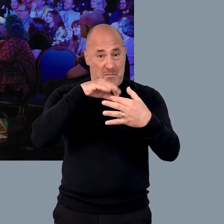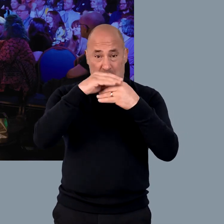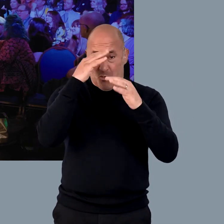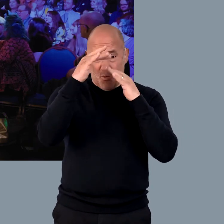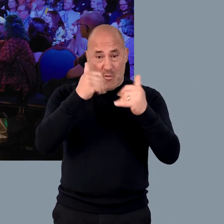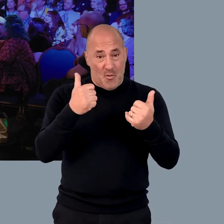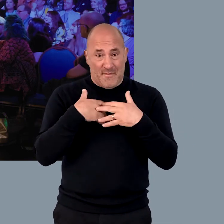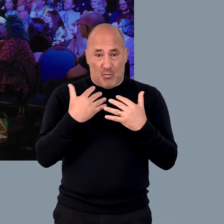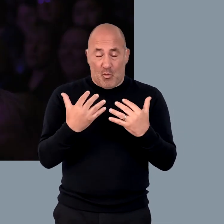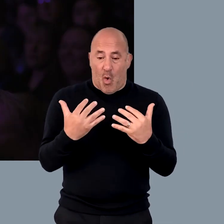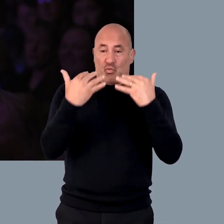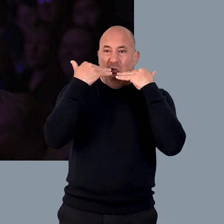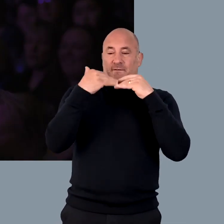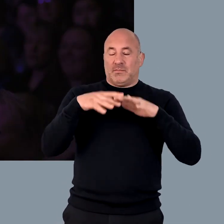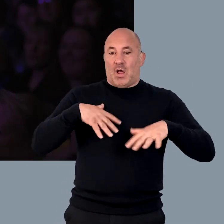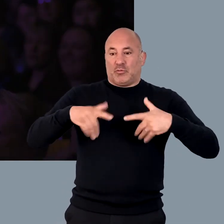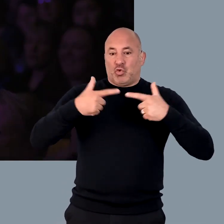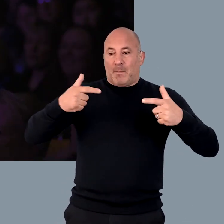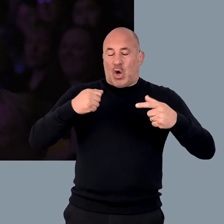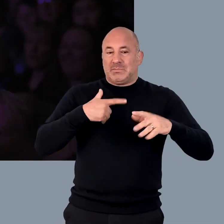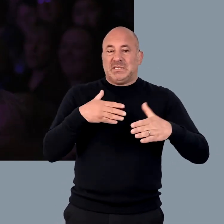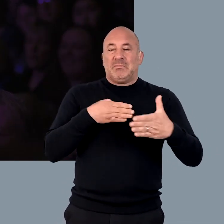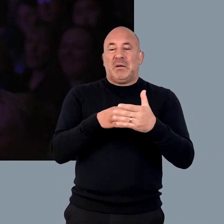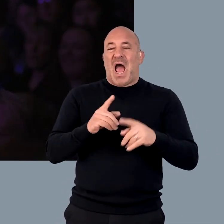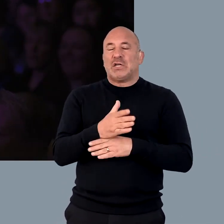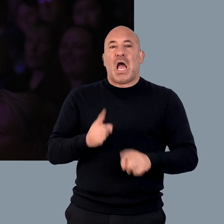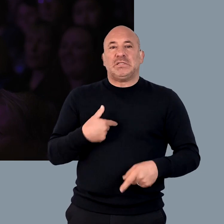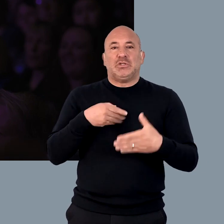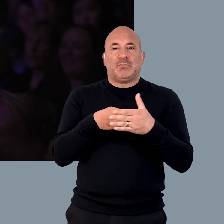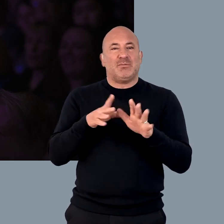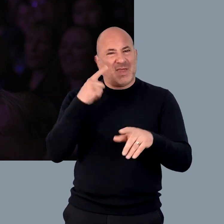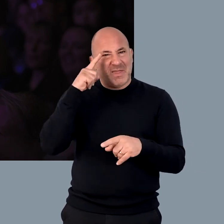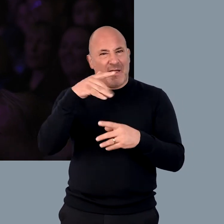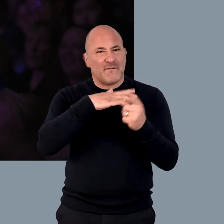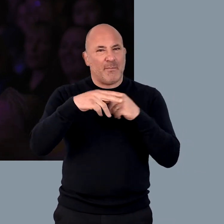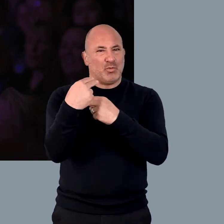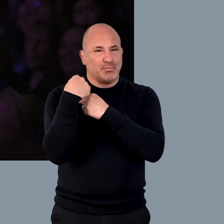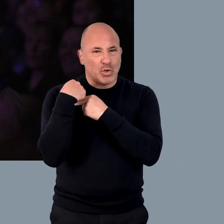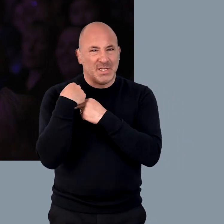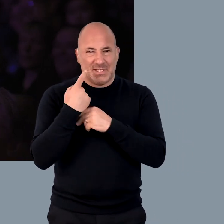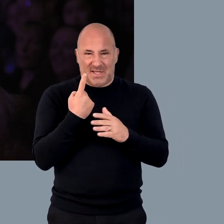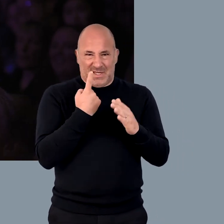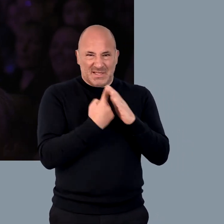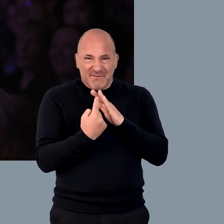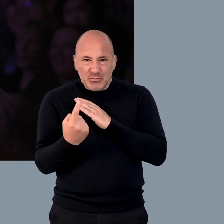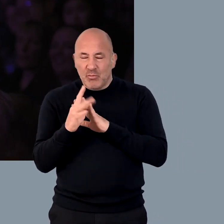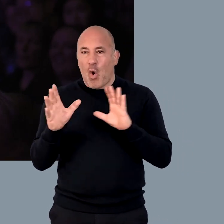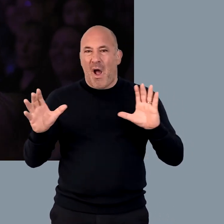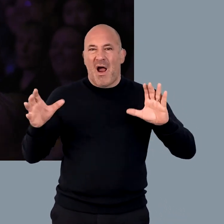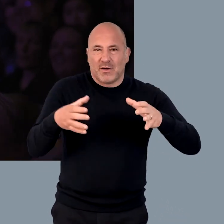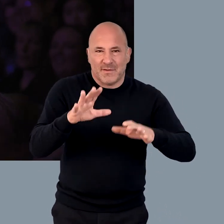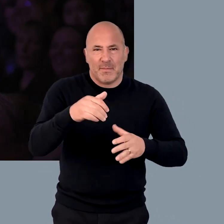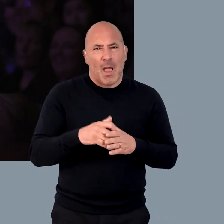with what you guys are saying about overwhelm being a massive barrier to action, and also us thinking about environmental responsibility as